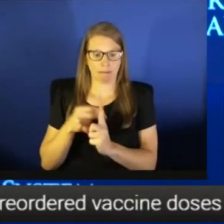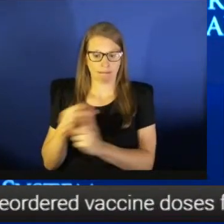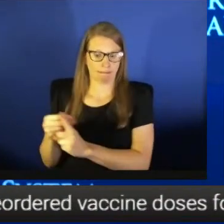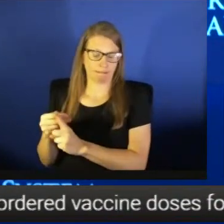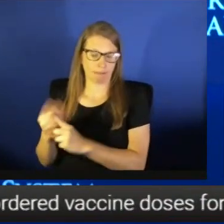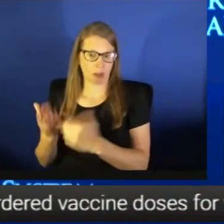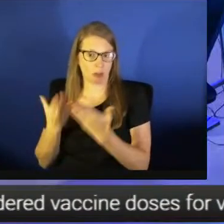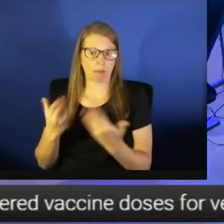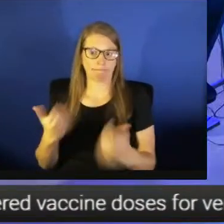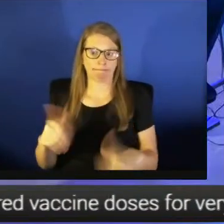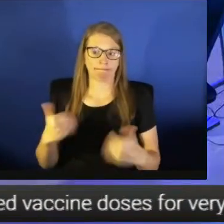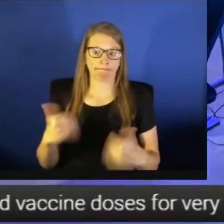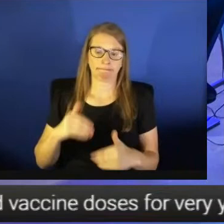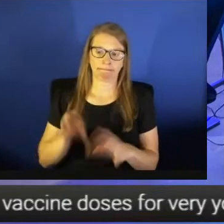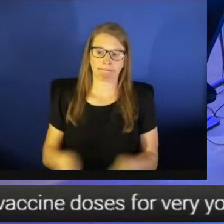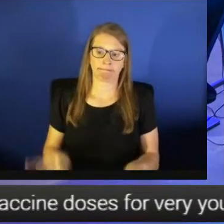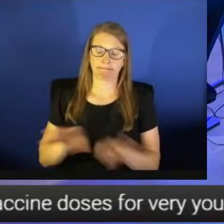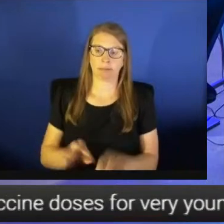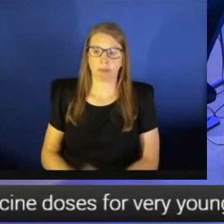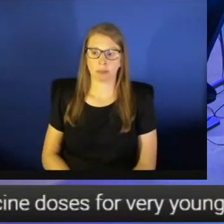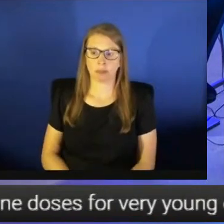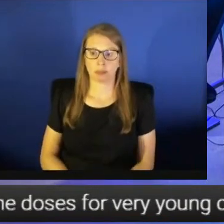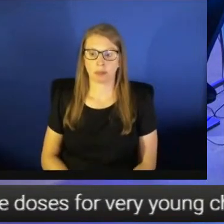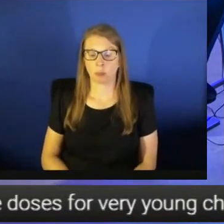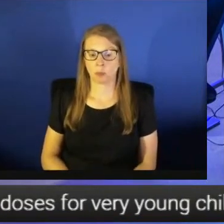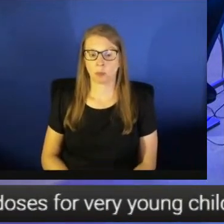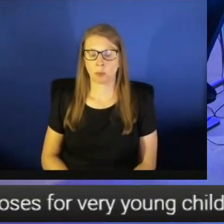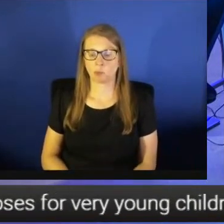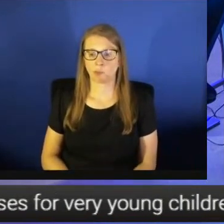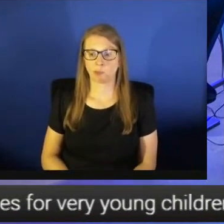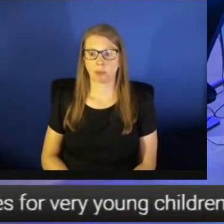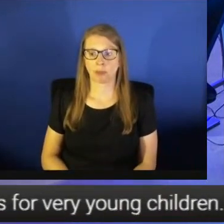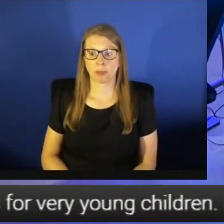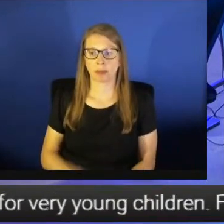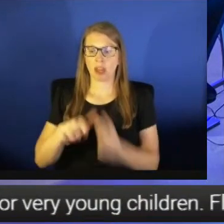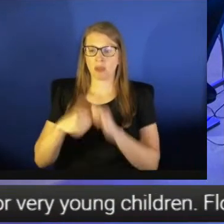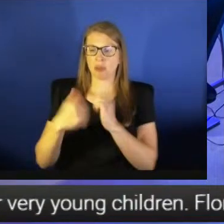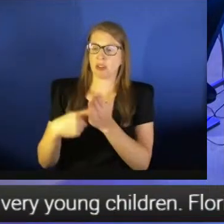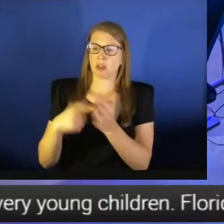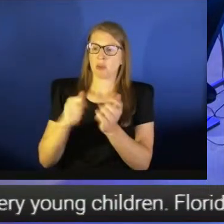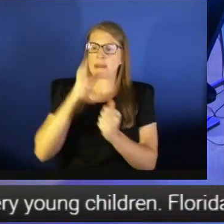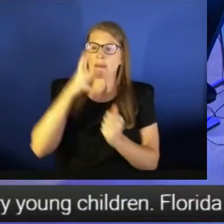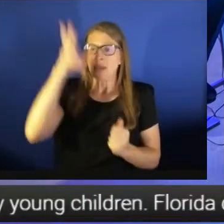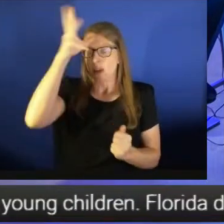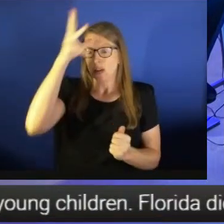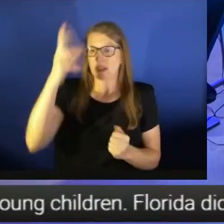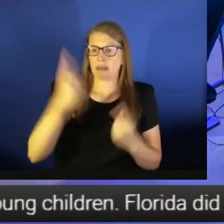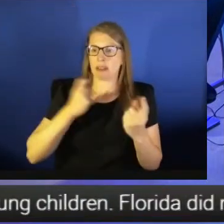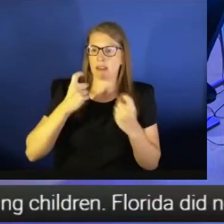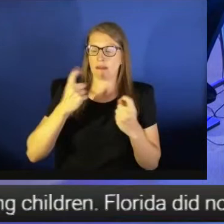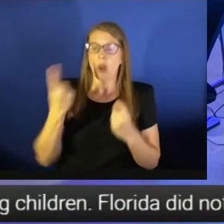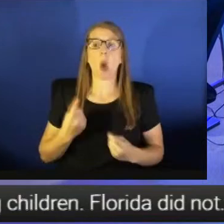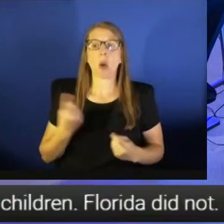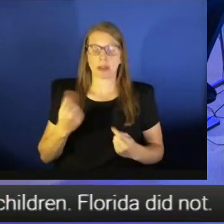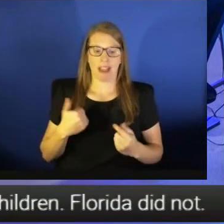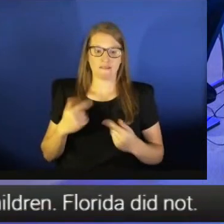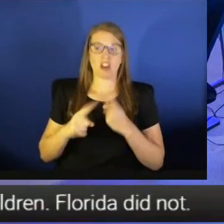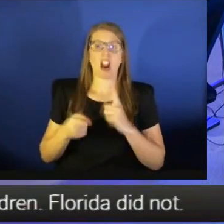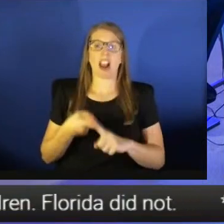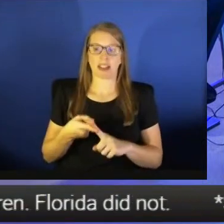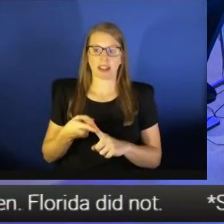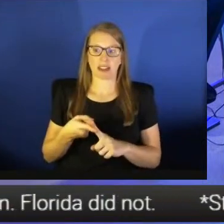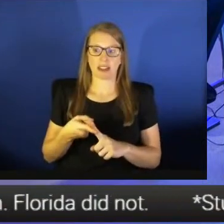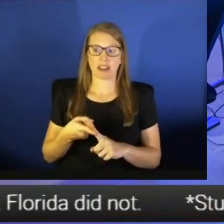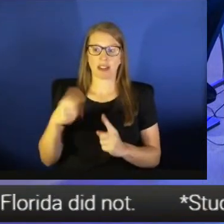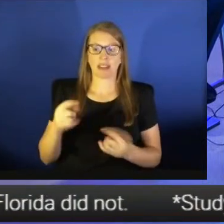critically important. So how do you talk with the holdouts, the parents who still have questions? And I've always been, I have friends who are still